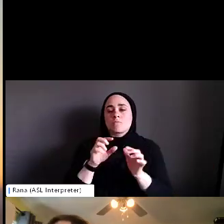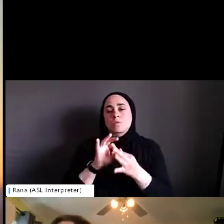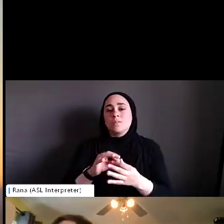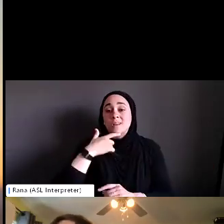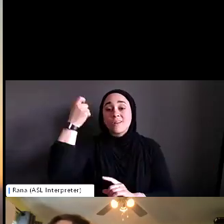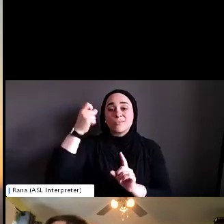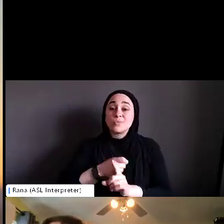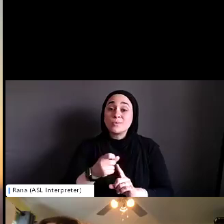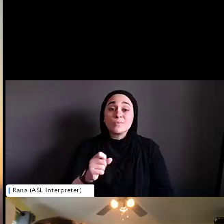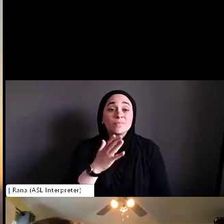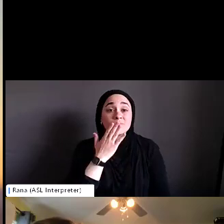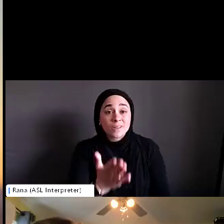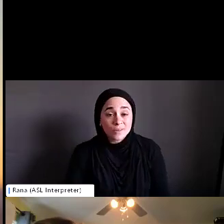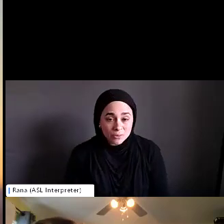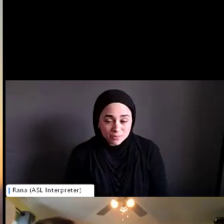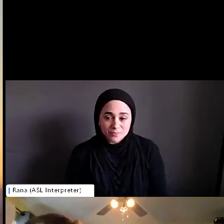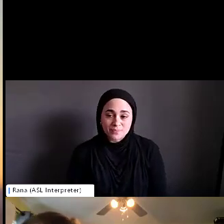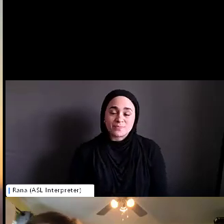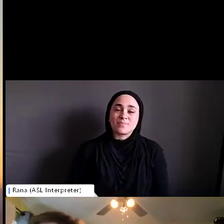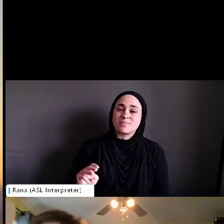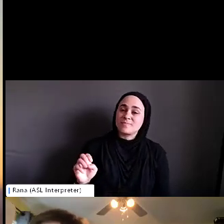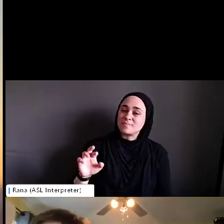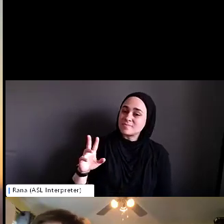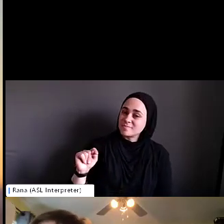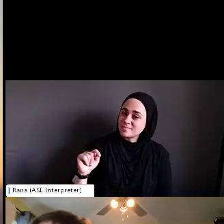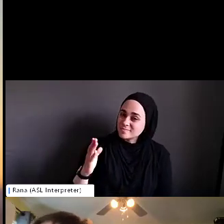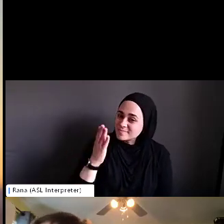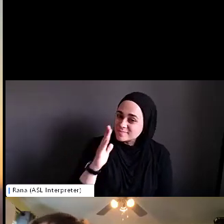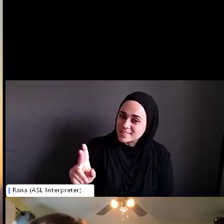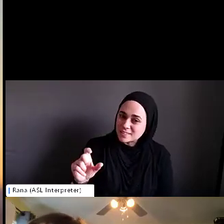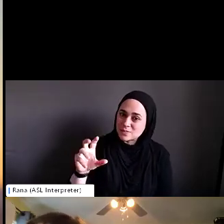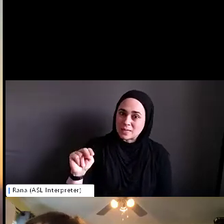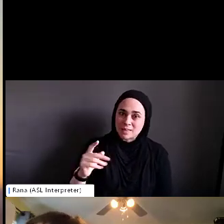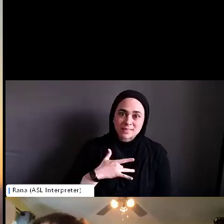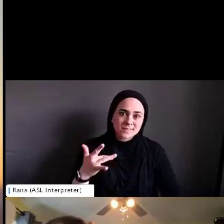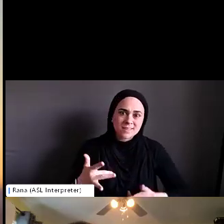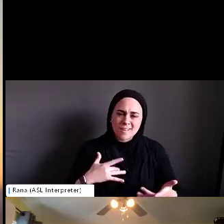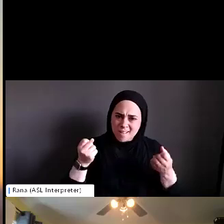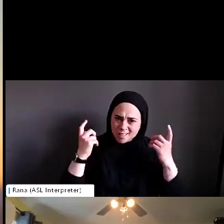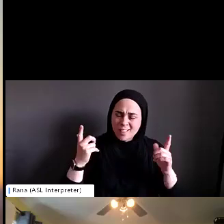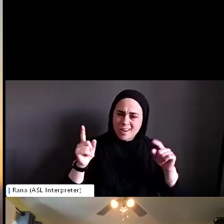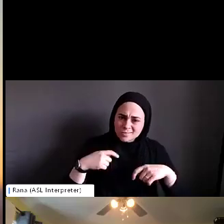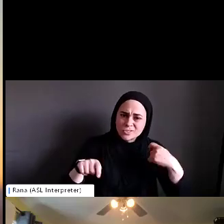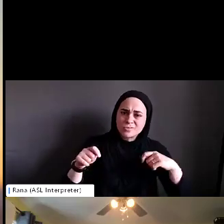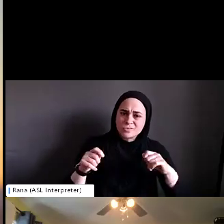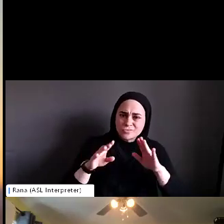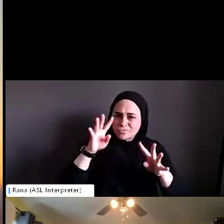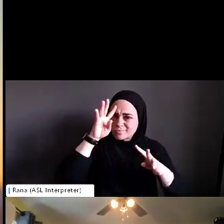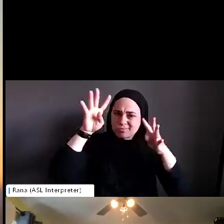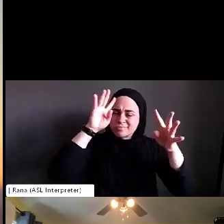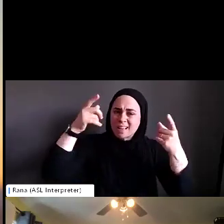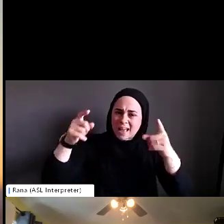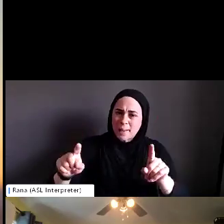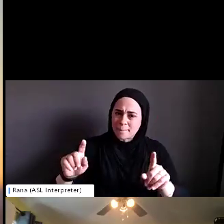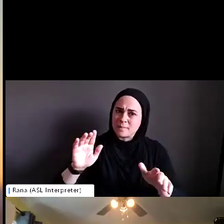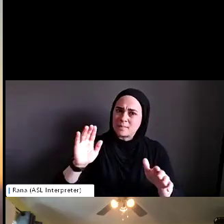Thank you. Thanks so much, Karen. It's exciting. It's a lot of innovation that's been happening since I was there last. So it's